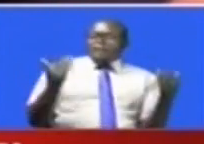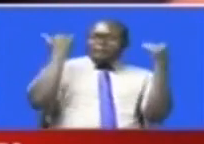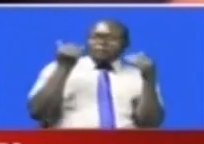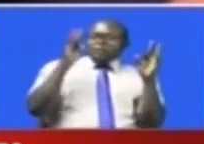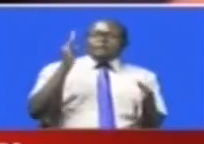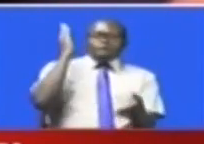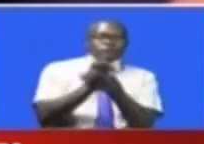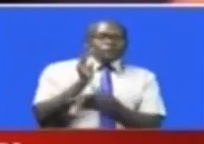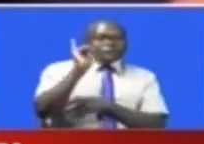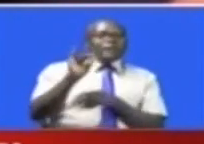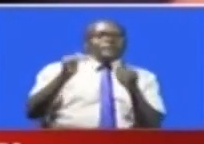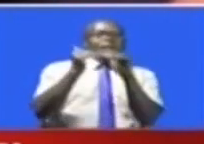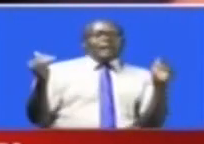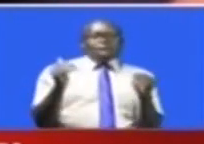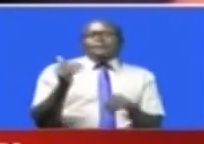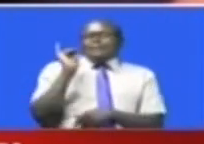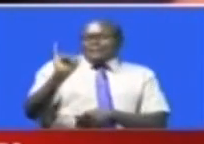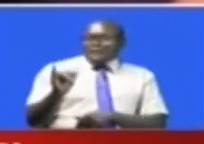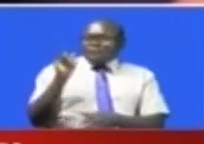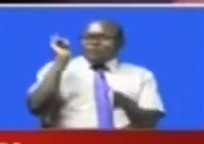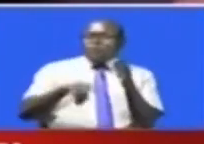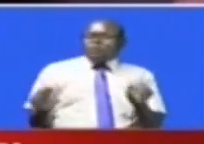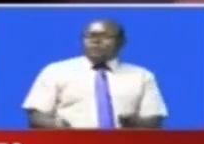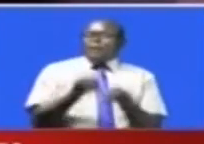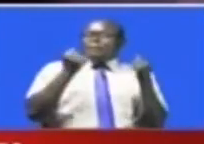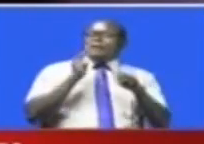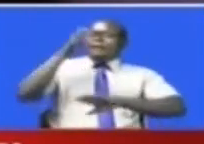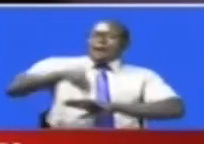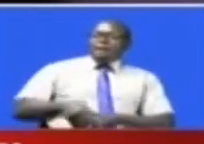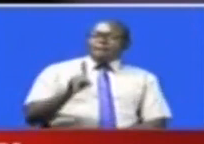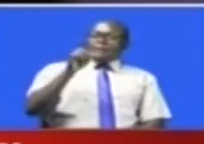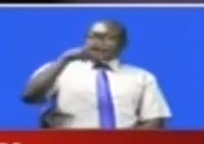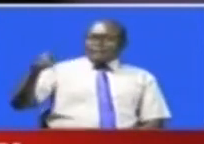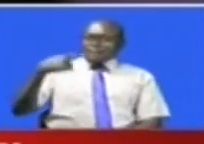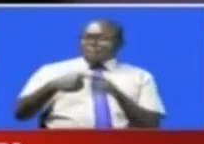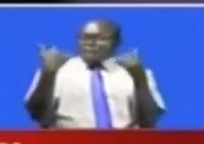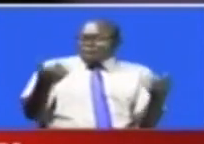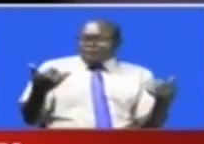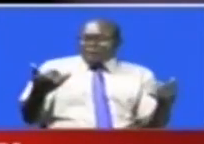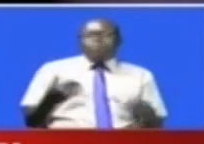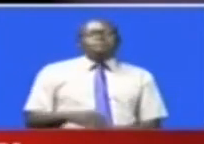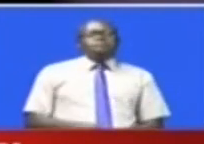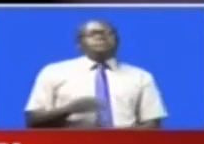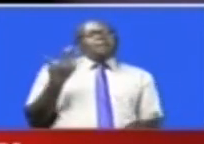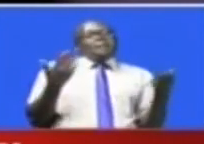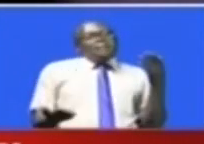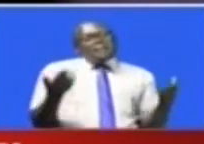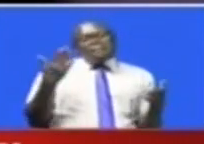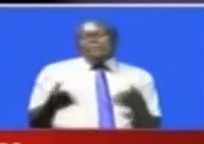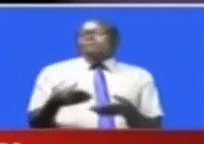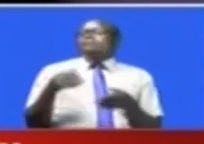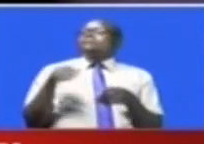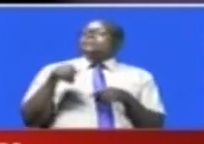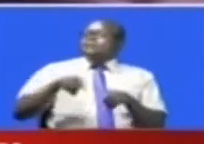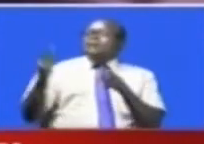will reach that level. That is maybe what will come out after the DPP. But as of now, maybe being the man in